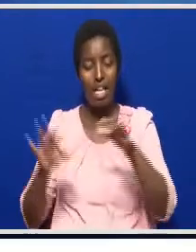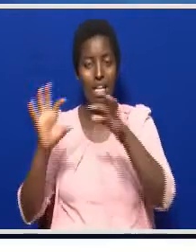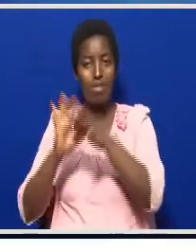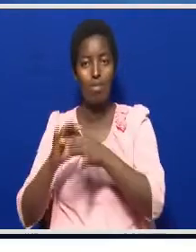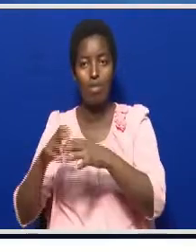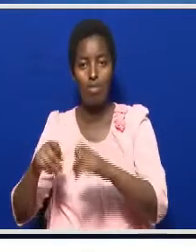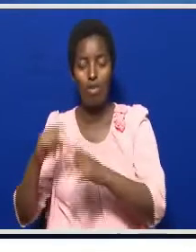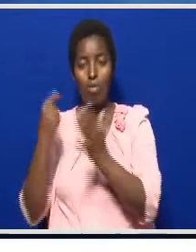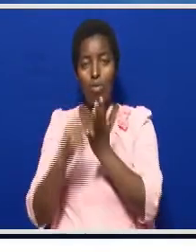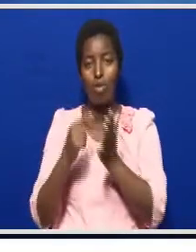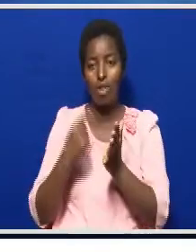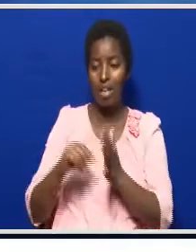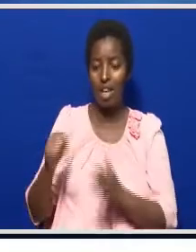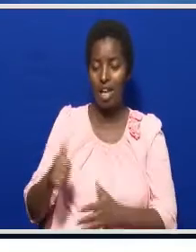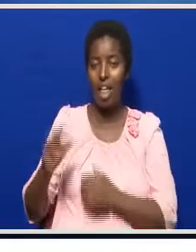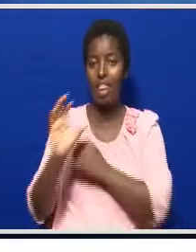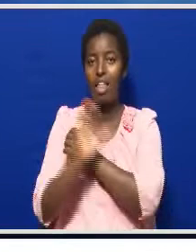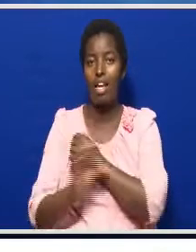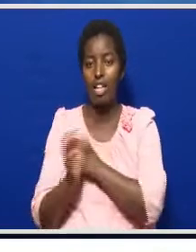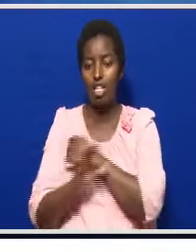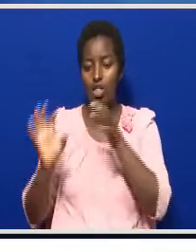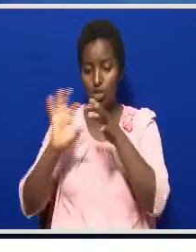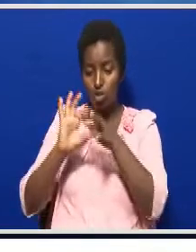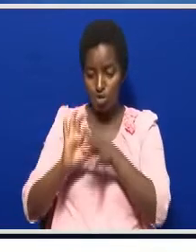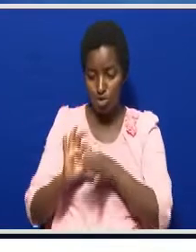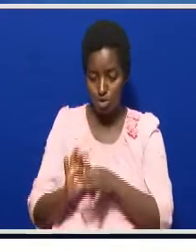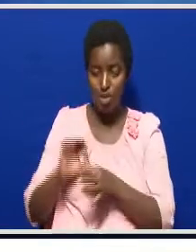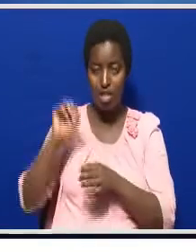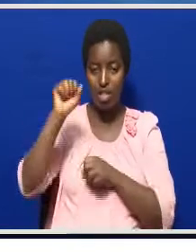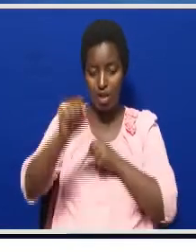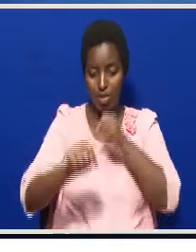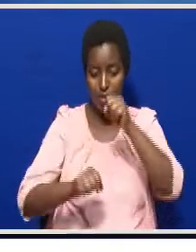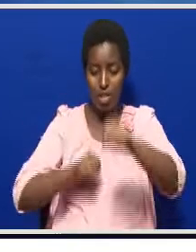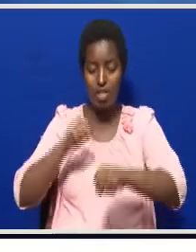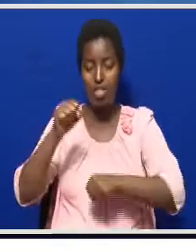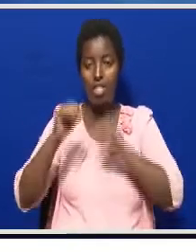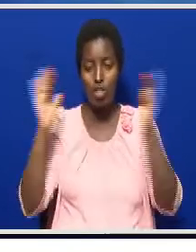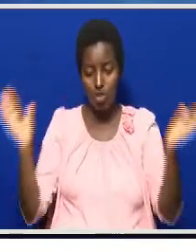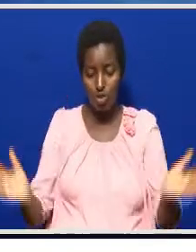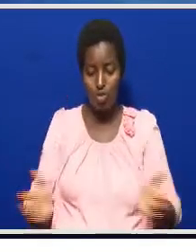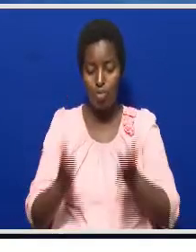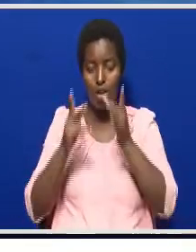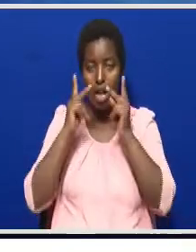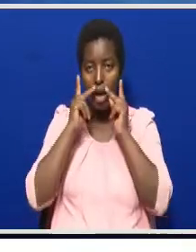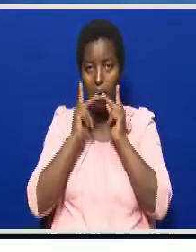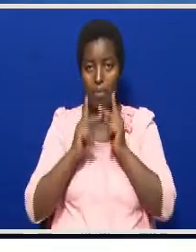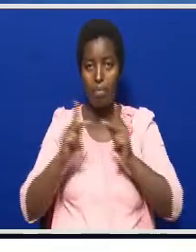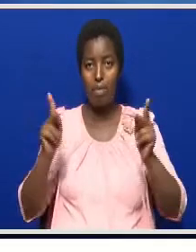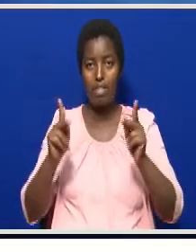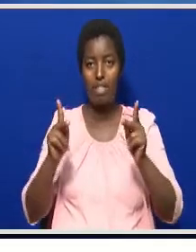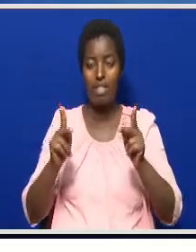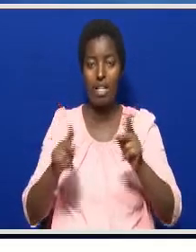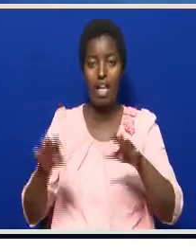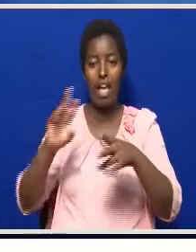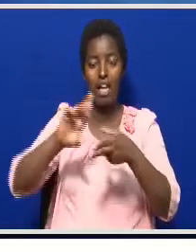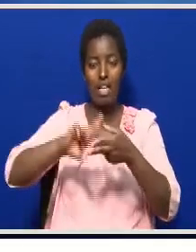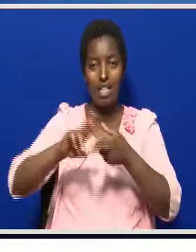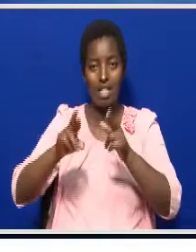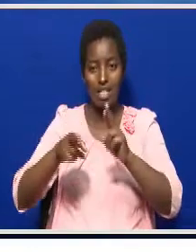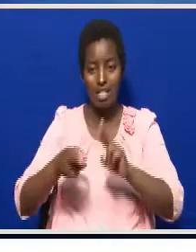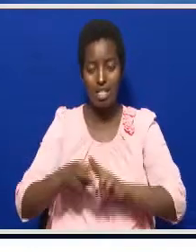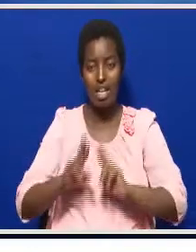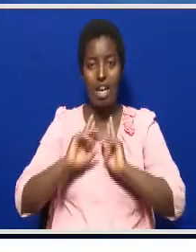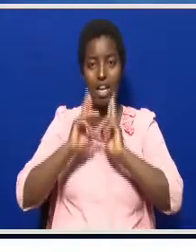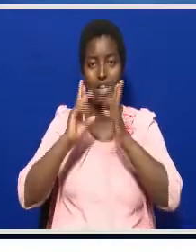from Uganda and other countries, joining in to cycle in bid to promote peaceful coexistence and relationship, as